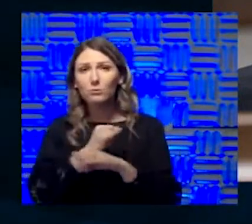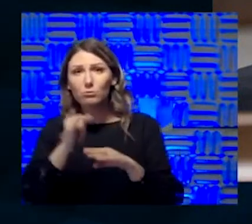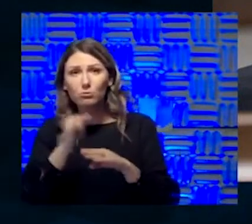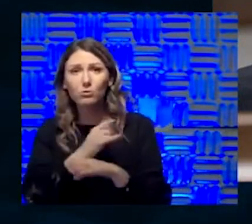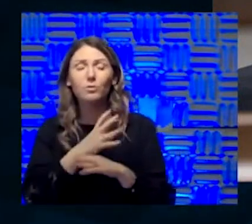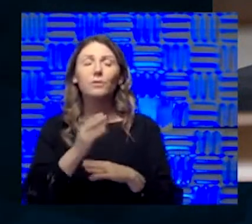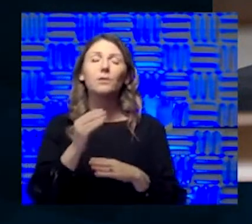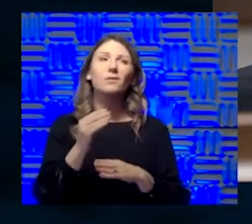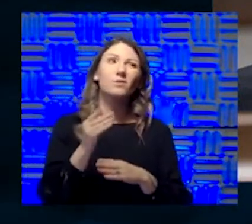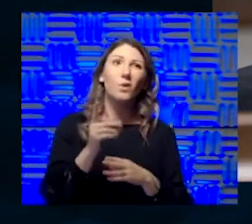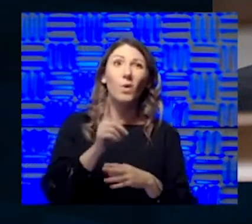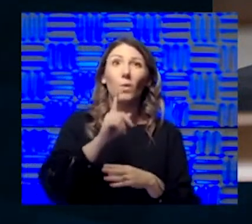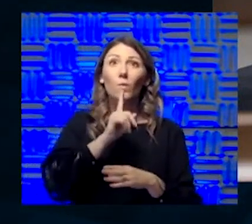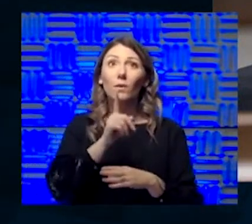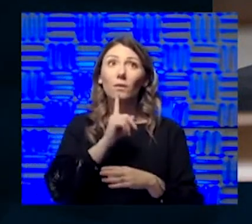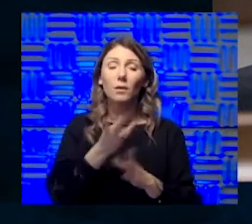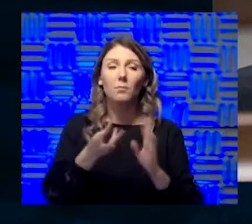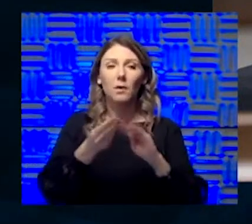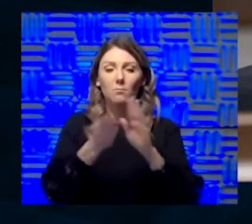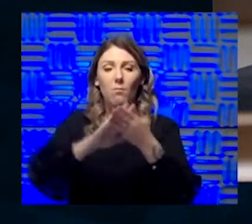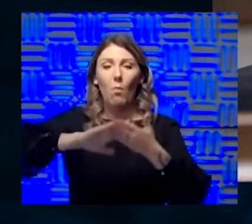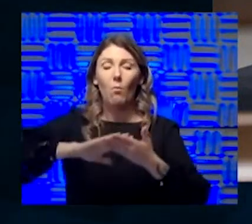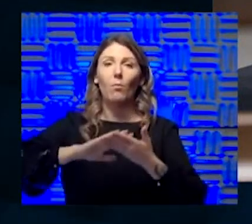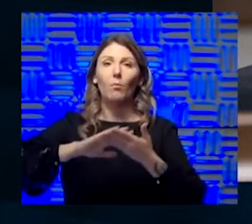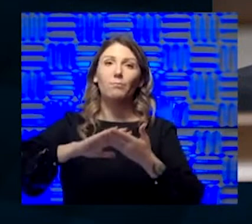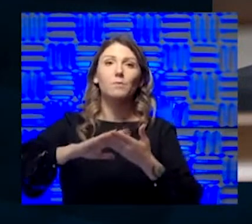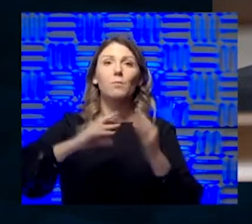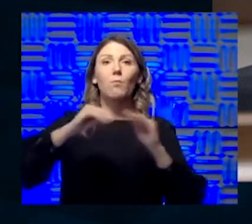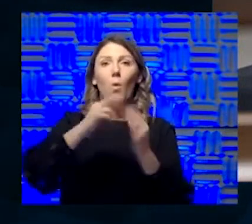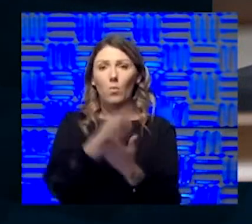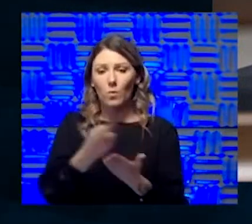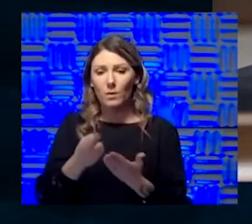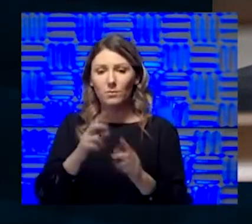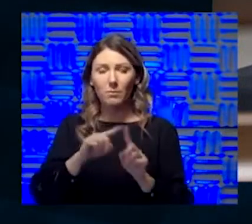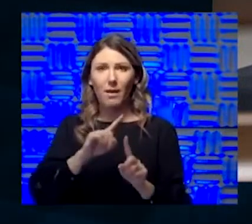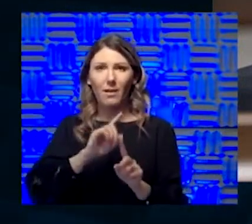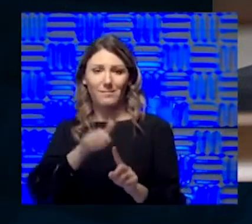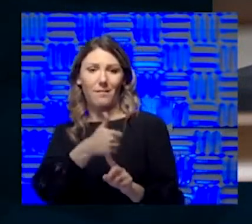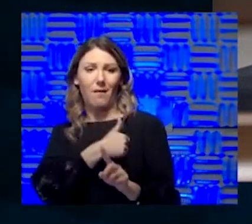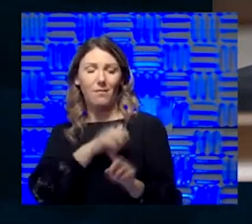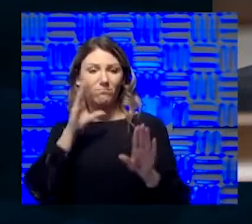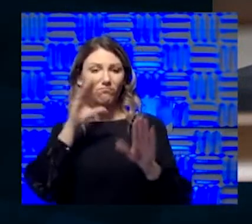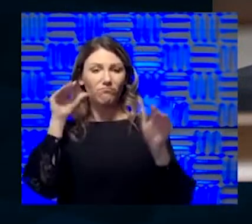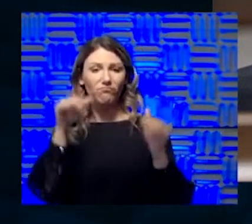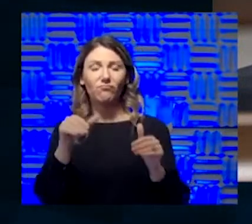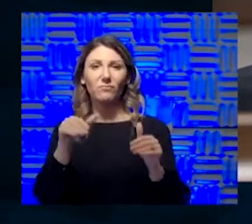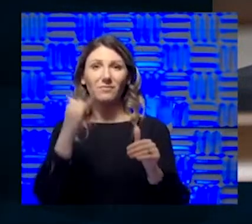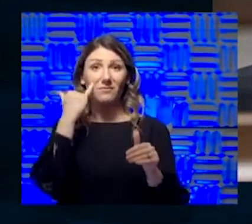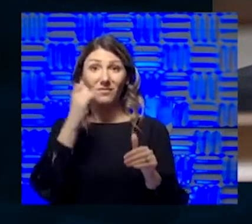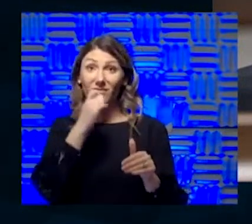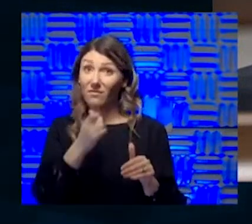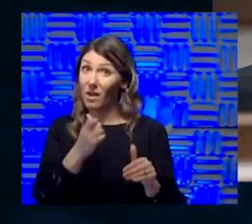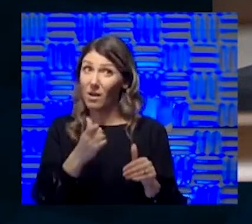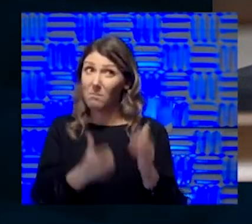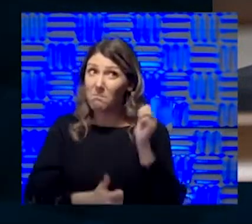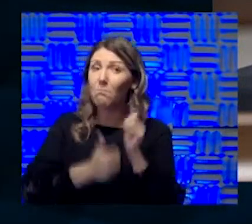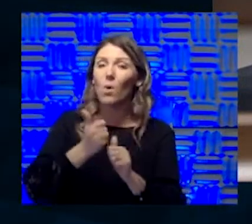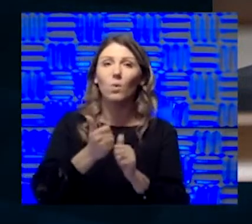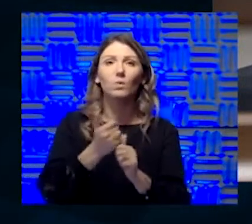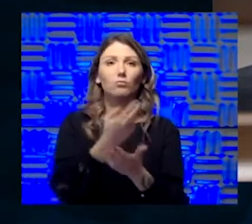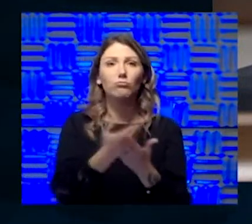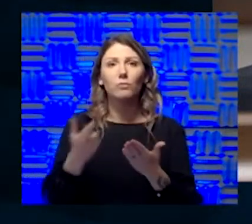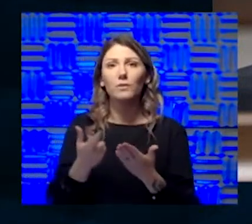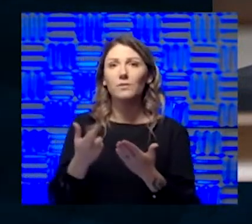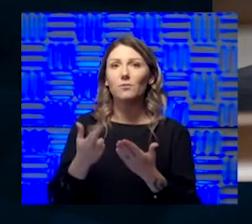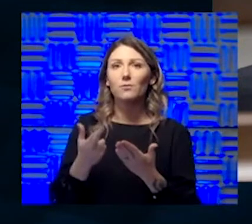ways becomes more resources, but also an attitude of focusing many, if not most, of the resources at